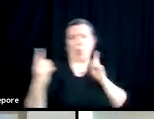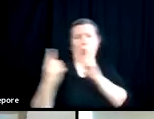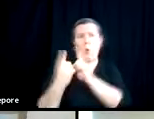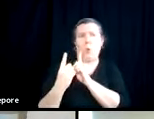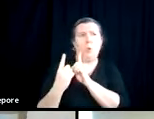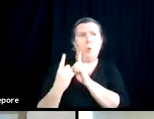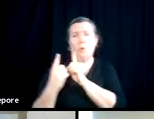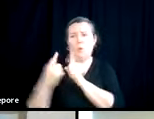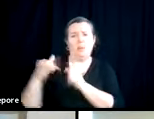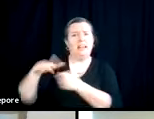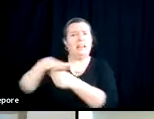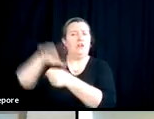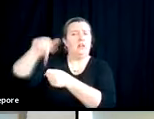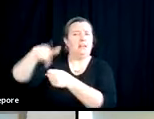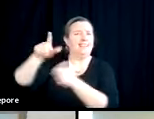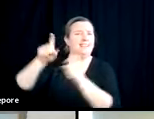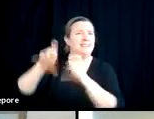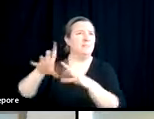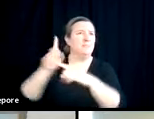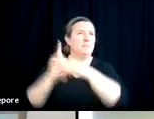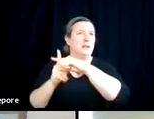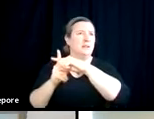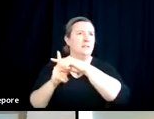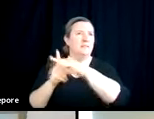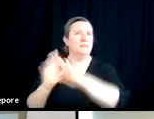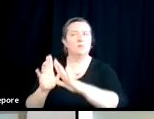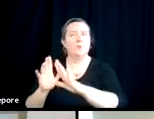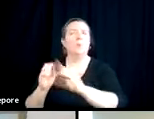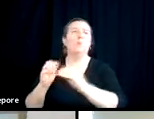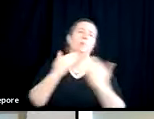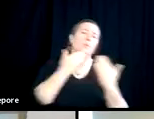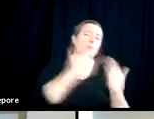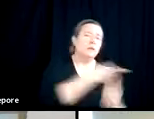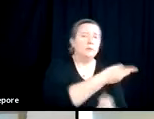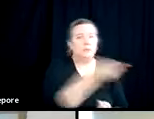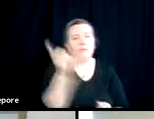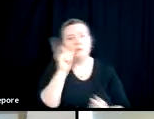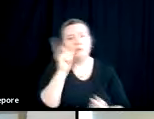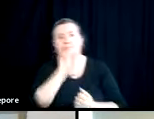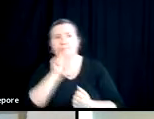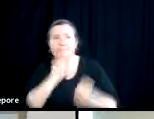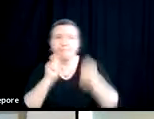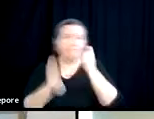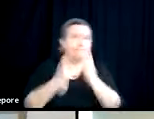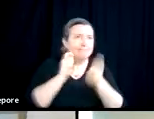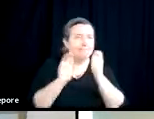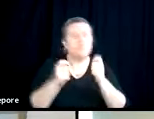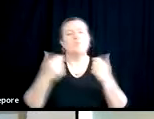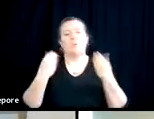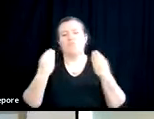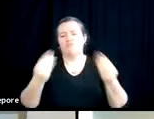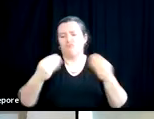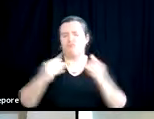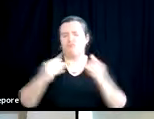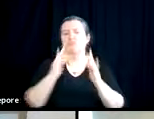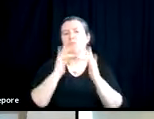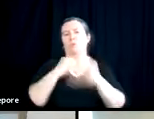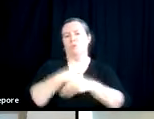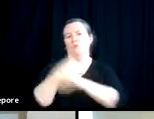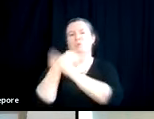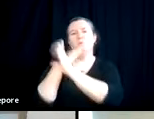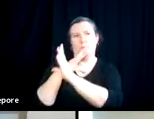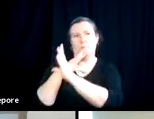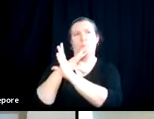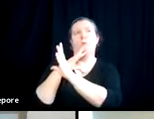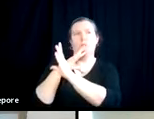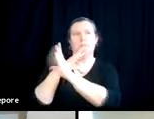are doing. So thank you for bearing with us and doing it in this format. I have to say, Judy and I had before I knew